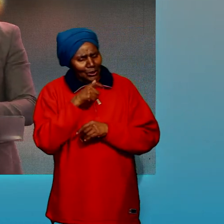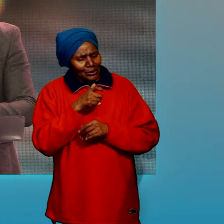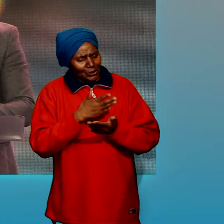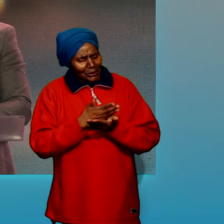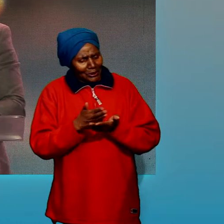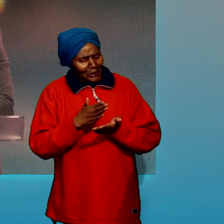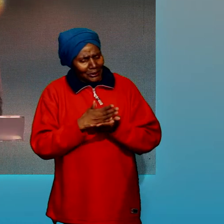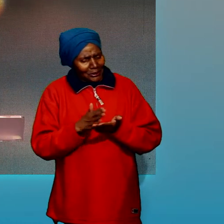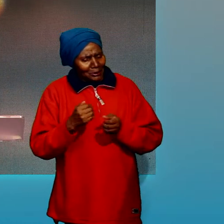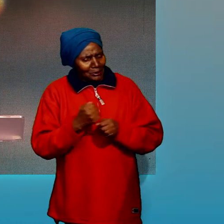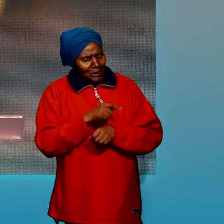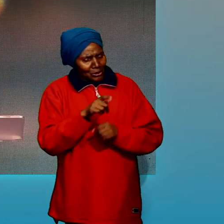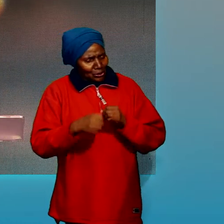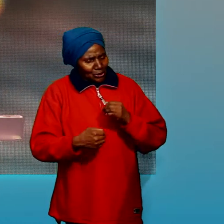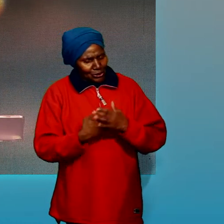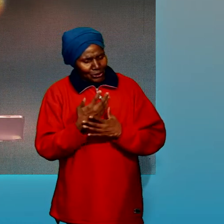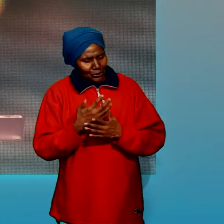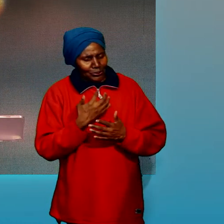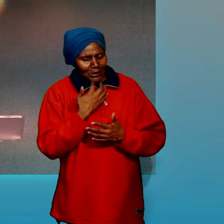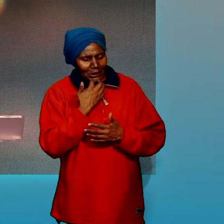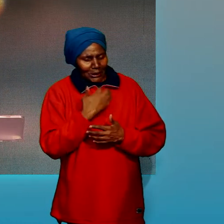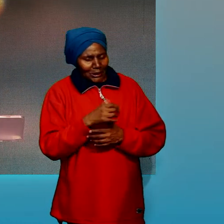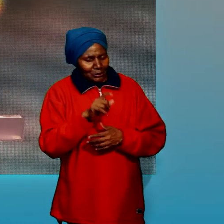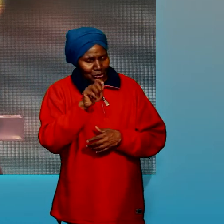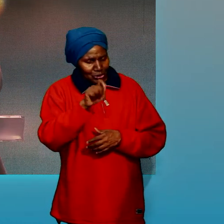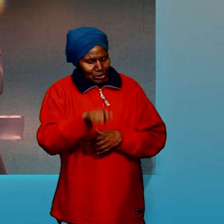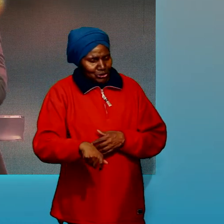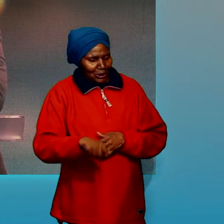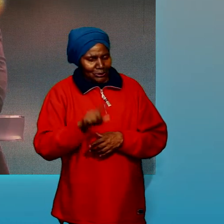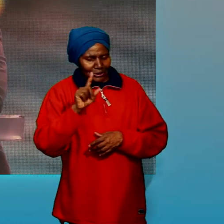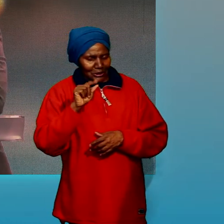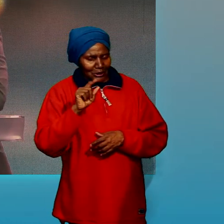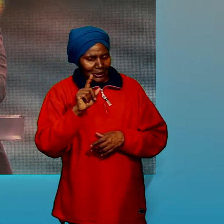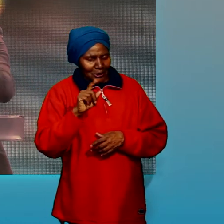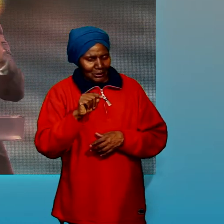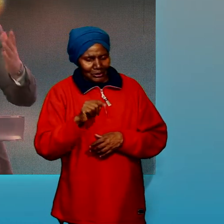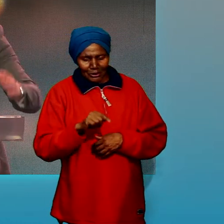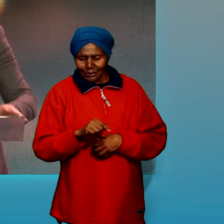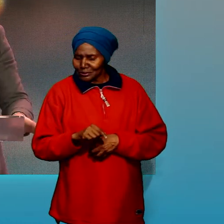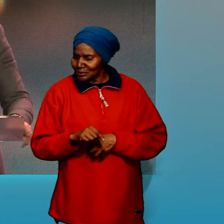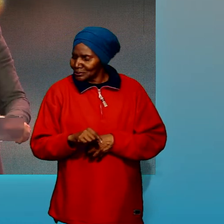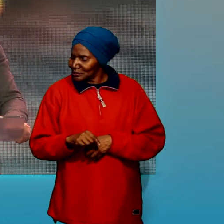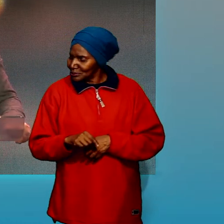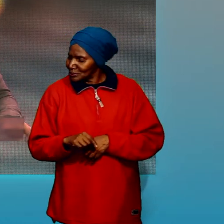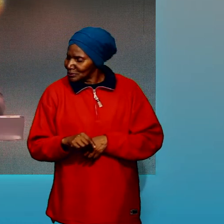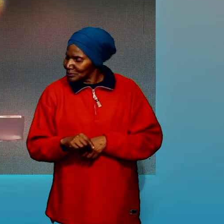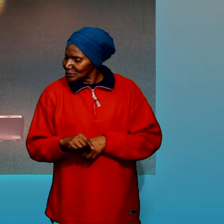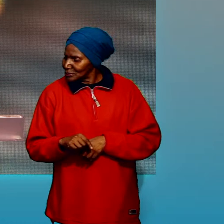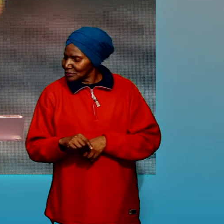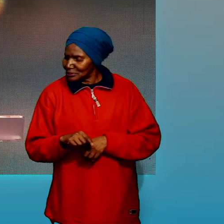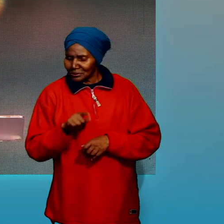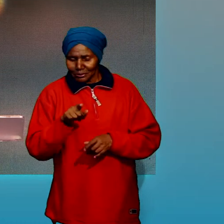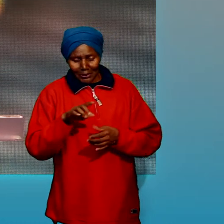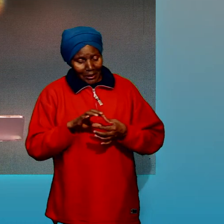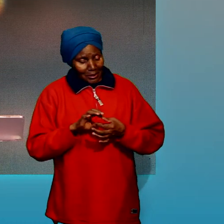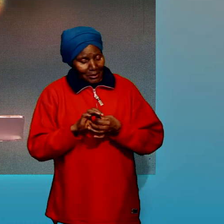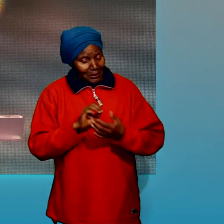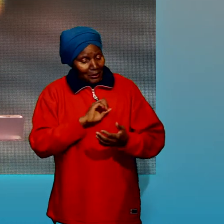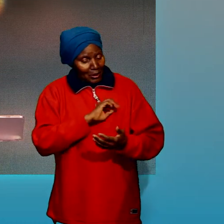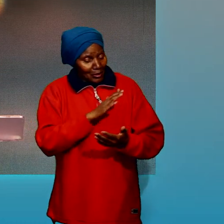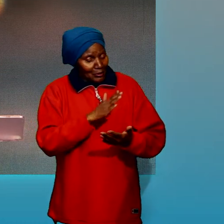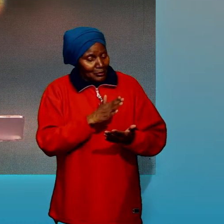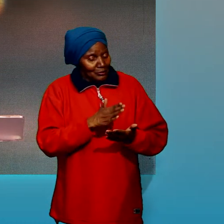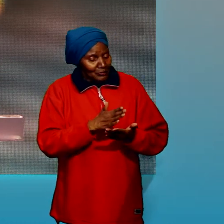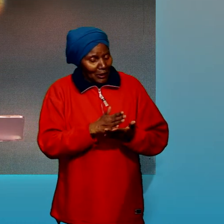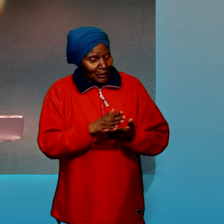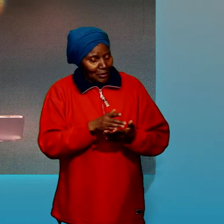Amen? We know Hebrews 11 is the great chapter, the hall of fame of faith, men and women of